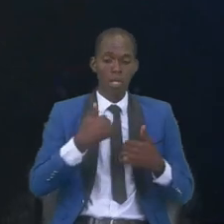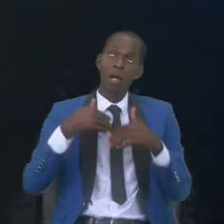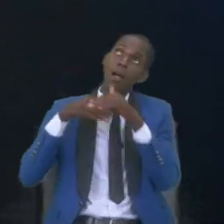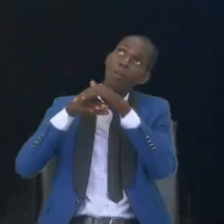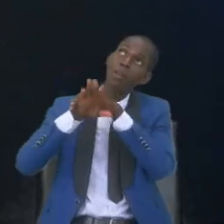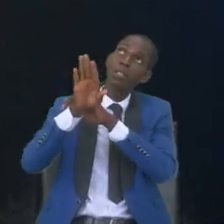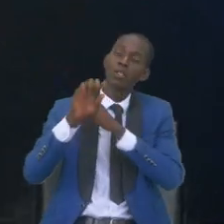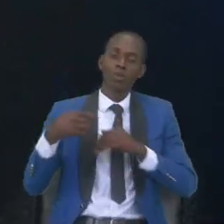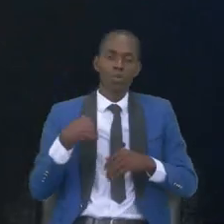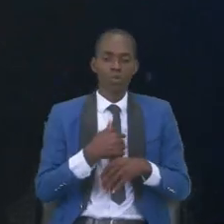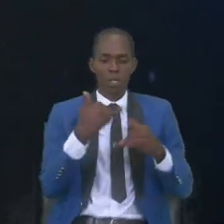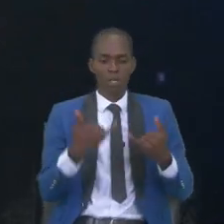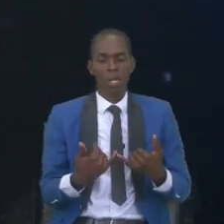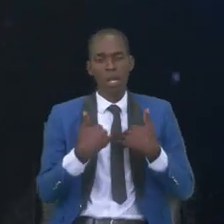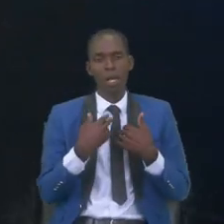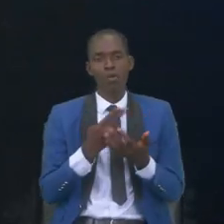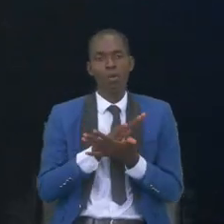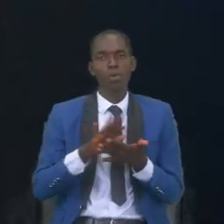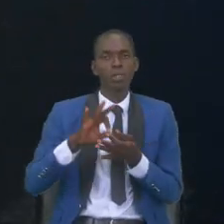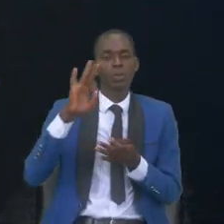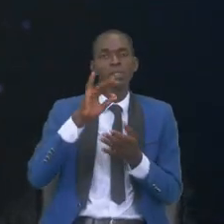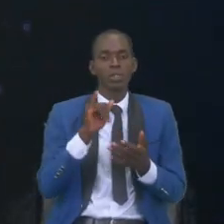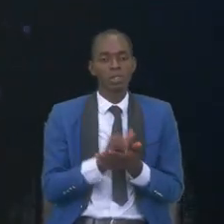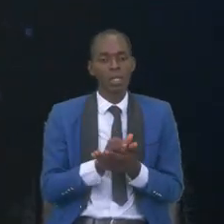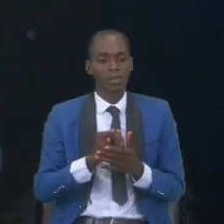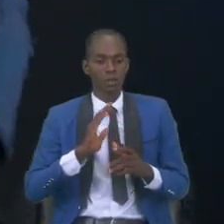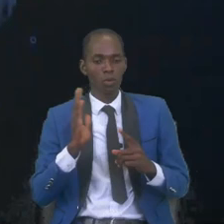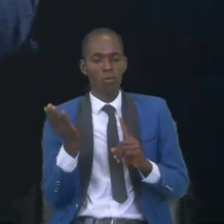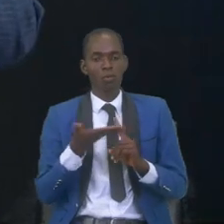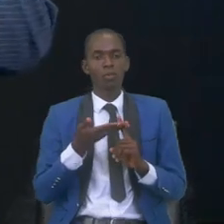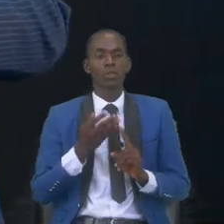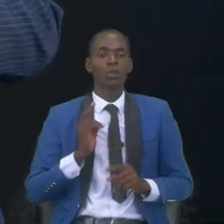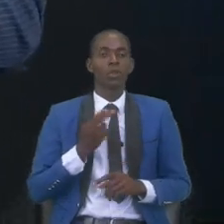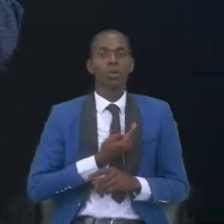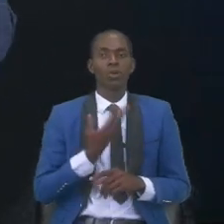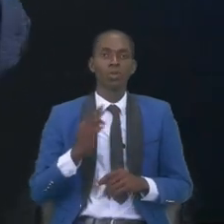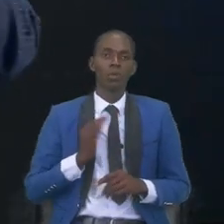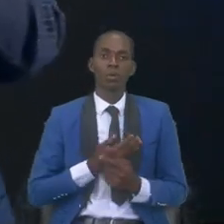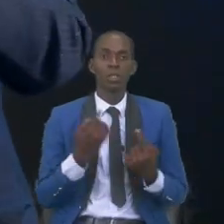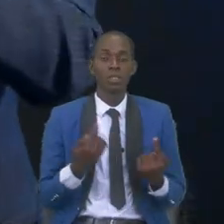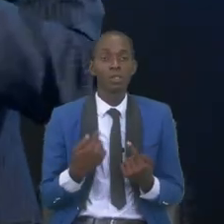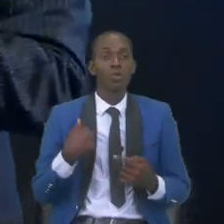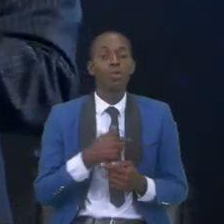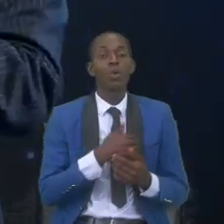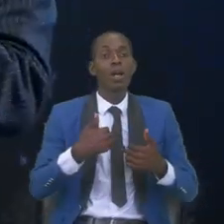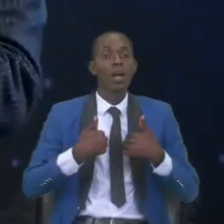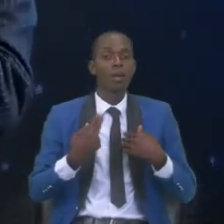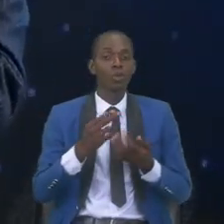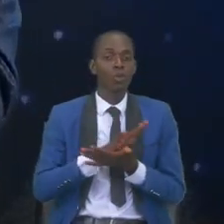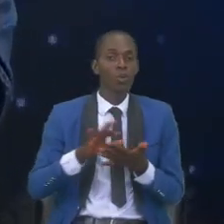the Holy Ghost that convicted us of our sin. We have the Holy Ghost that led us into